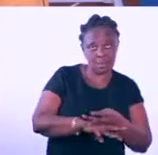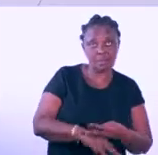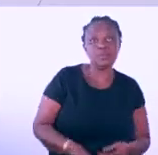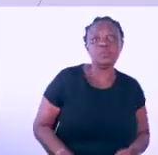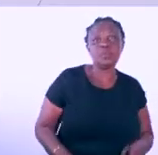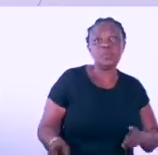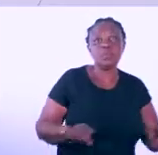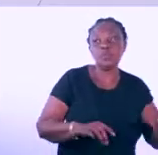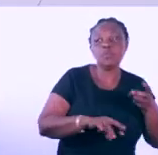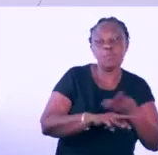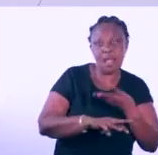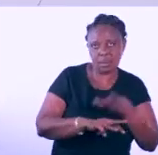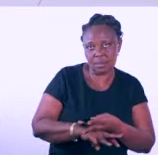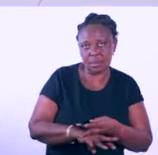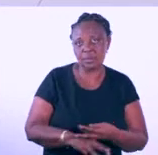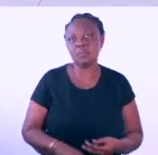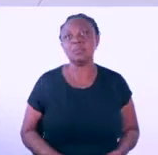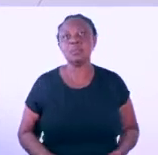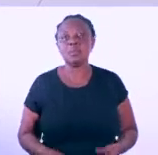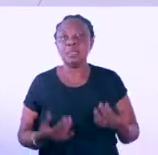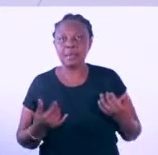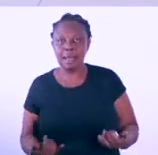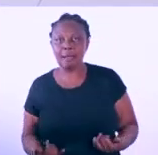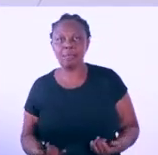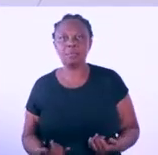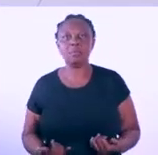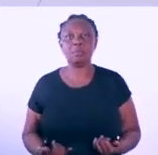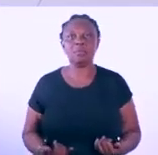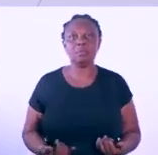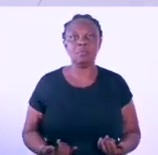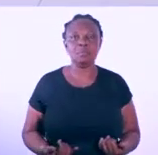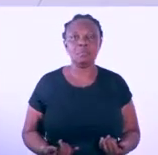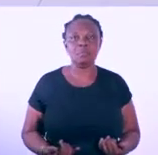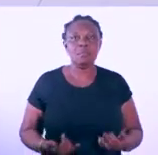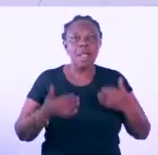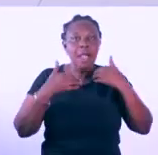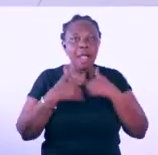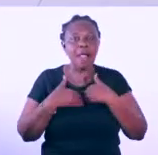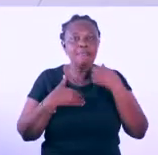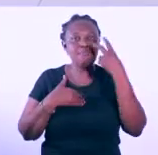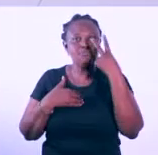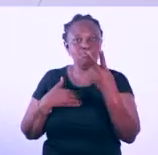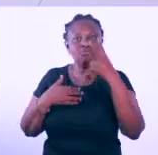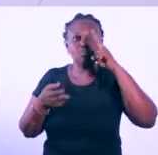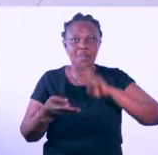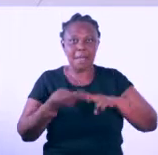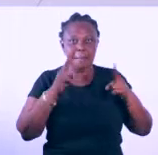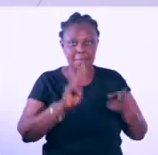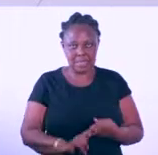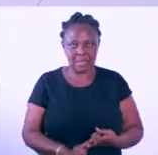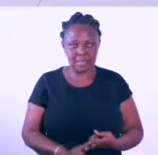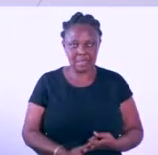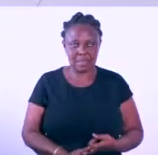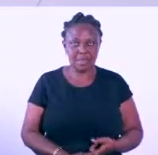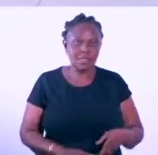Okay? Over here, we have 2-digit numbers. Point